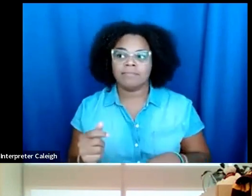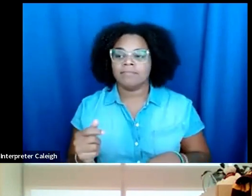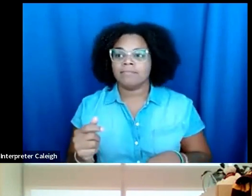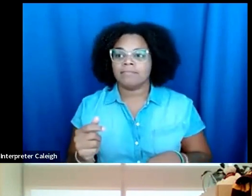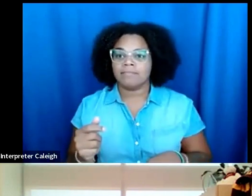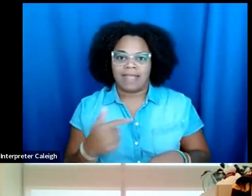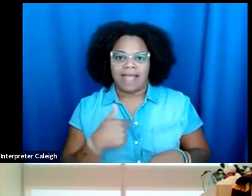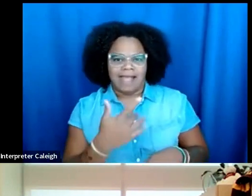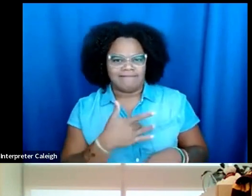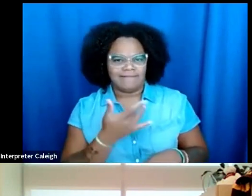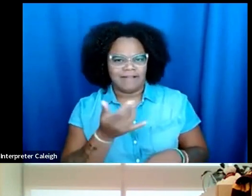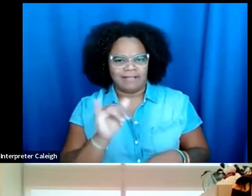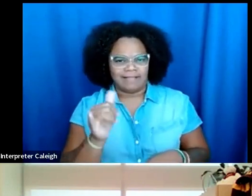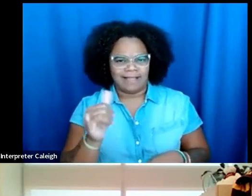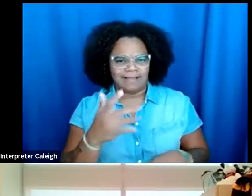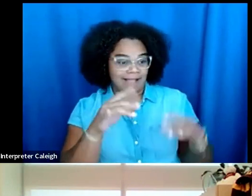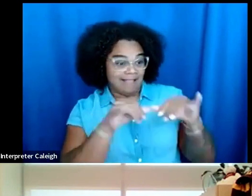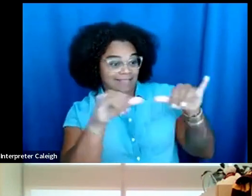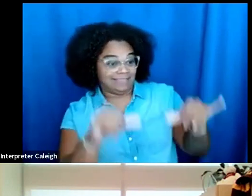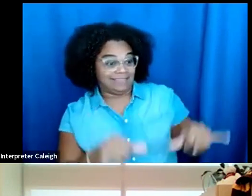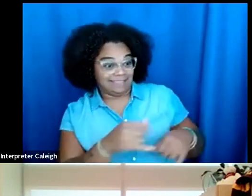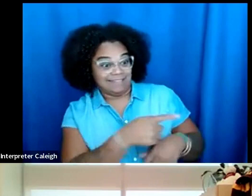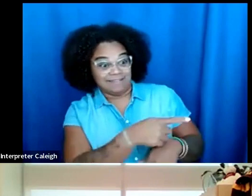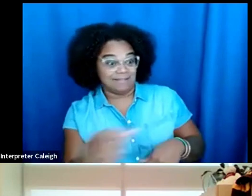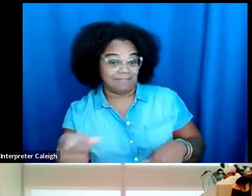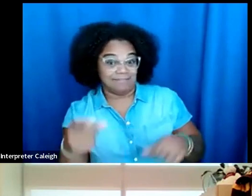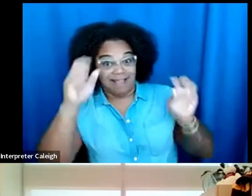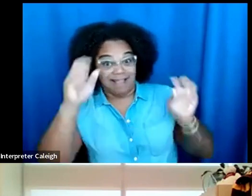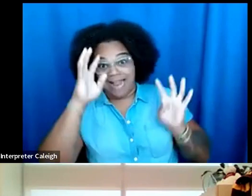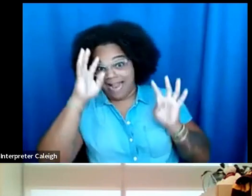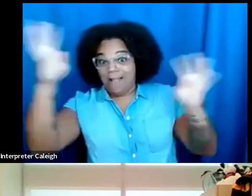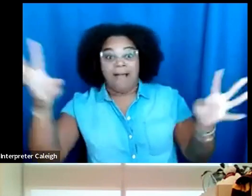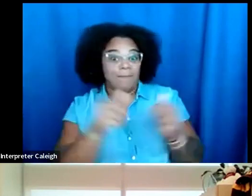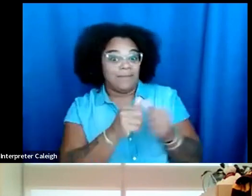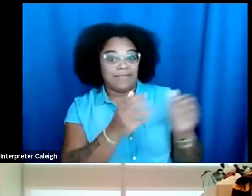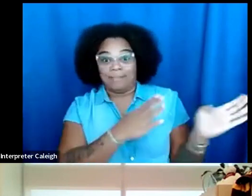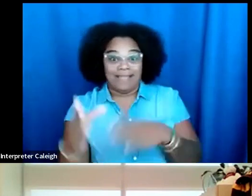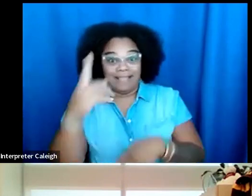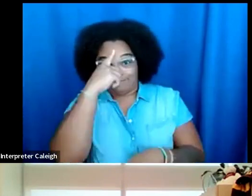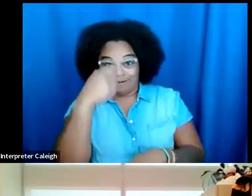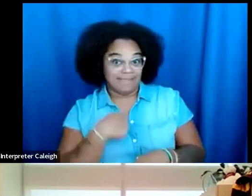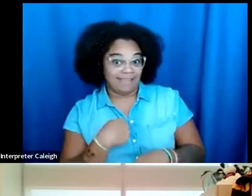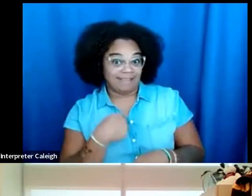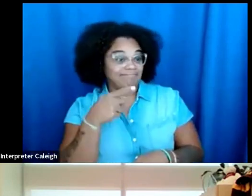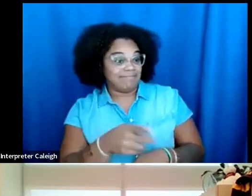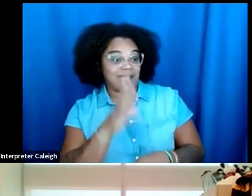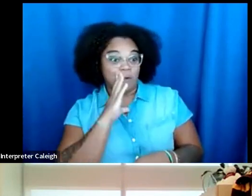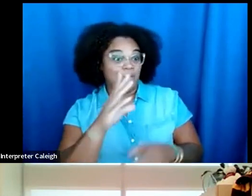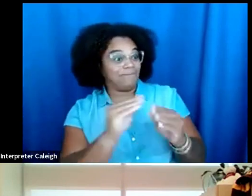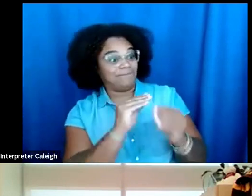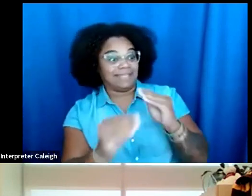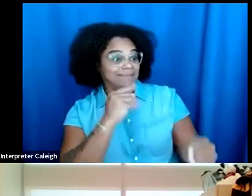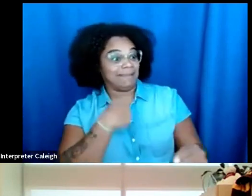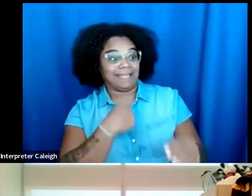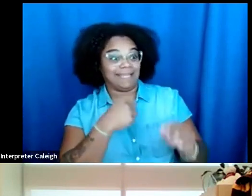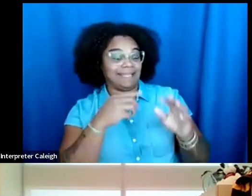had a plan for me, and they were going to fix me. And, you know, as admirable as that